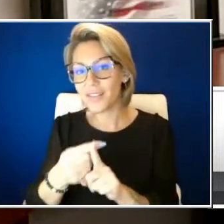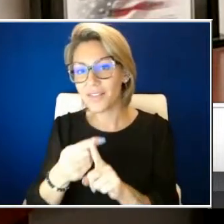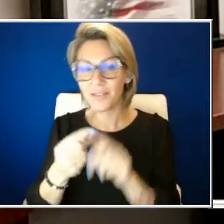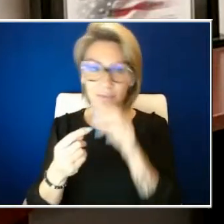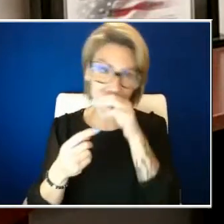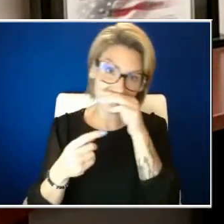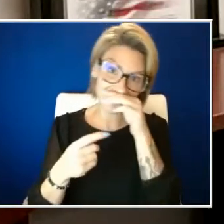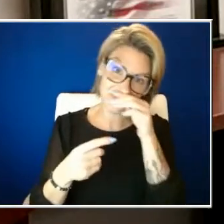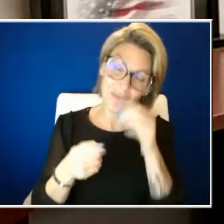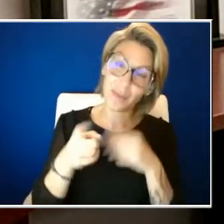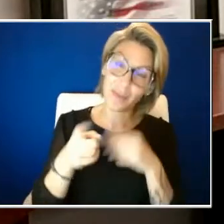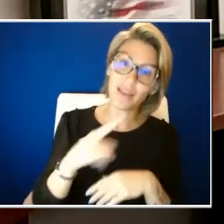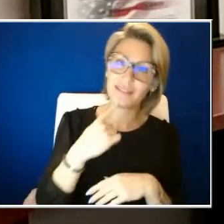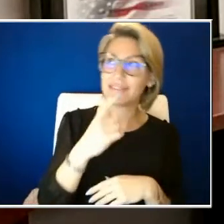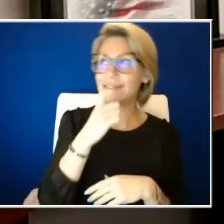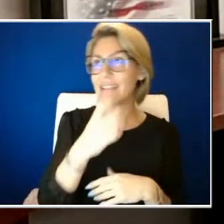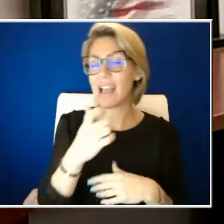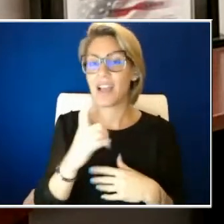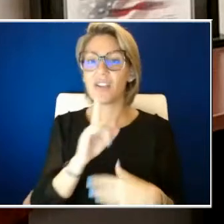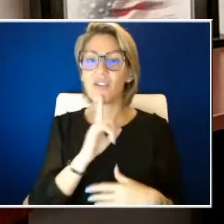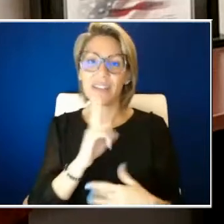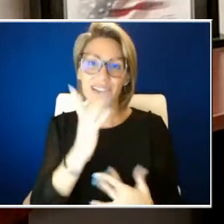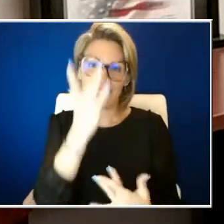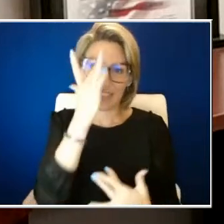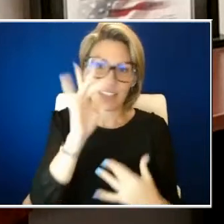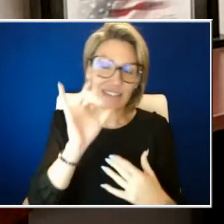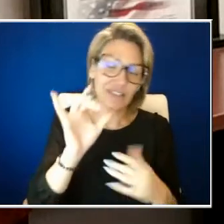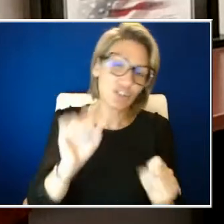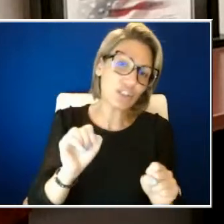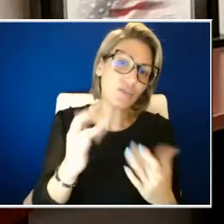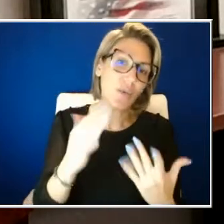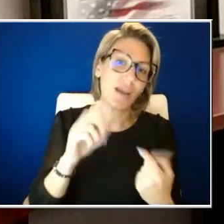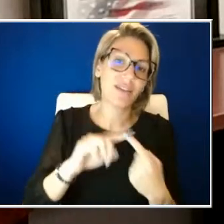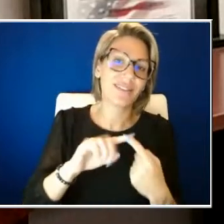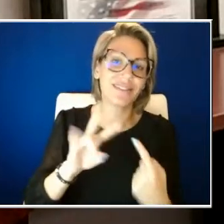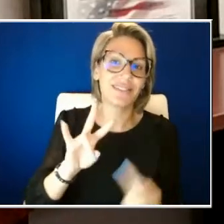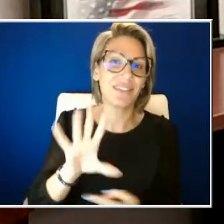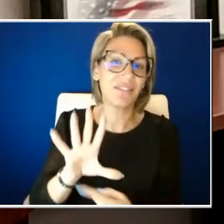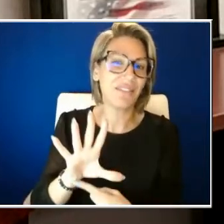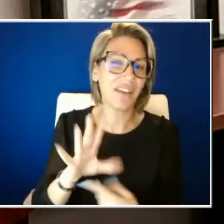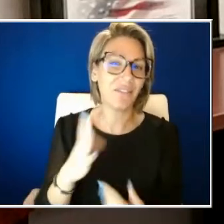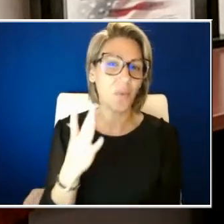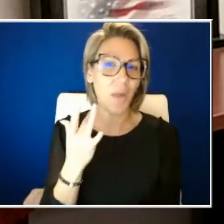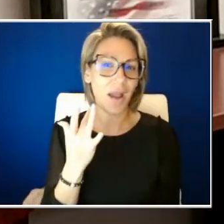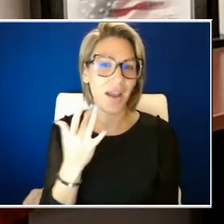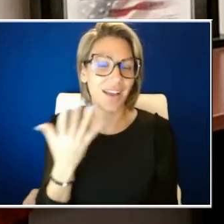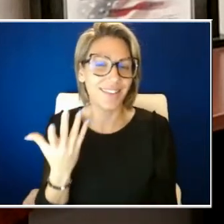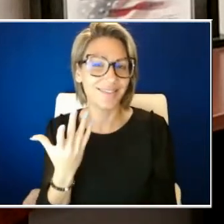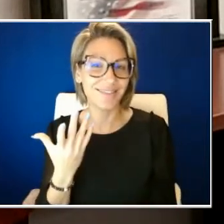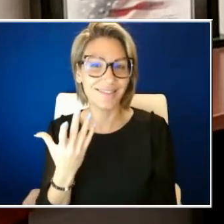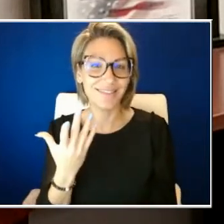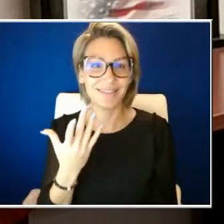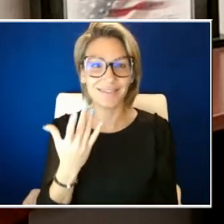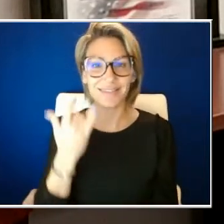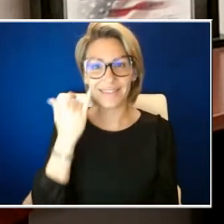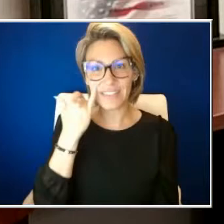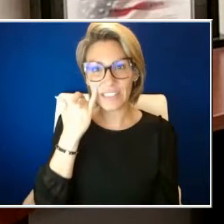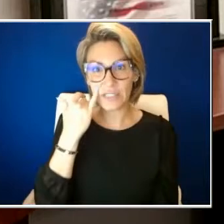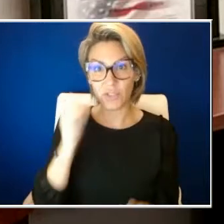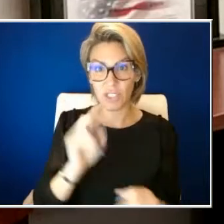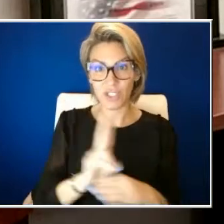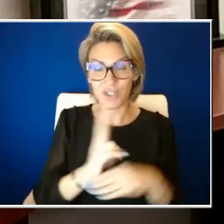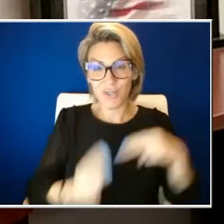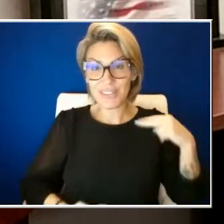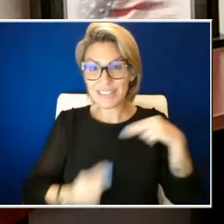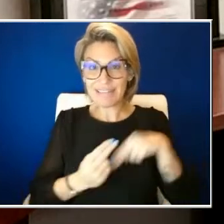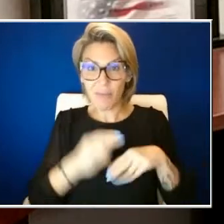really have any underlying diseases. You could have waited until you were 75. Why? If you can wear a seatbelt and it's going to protect